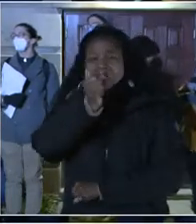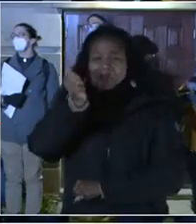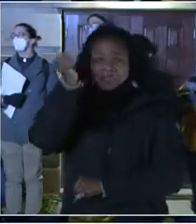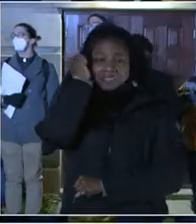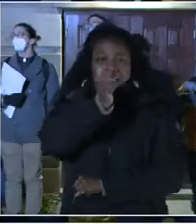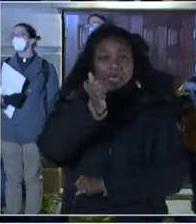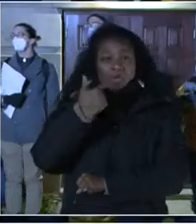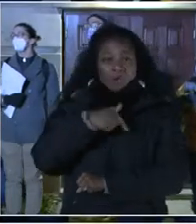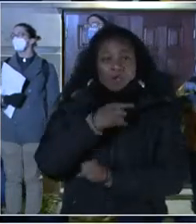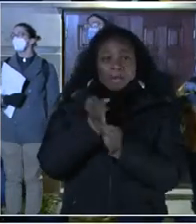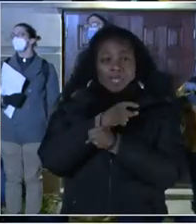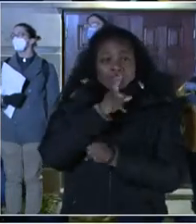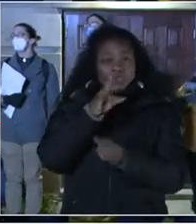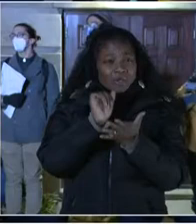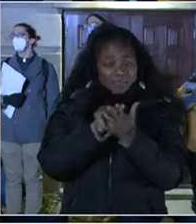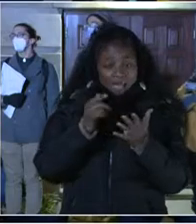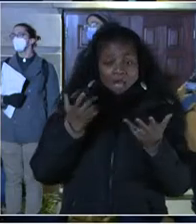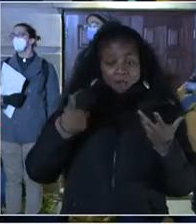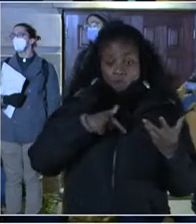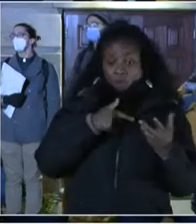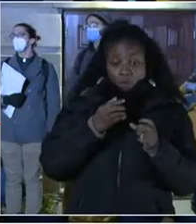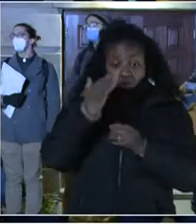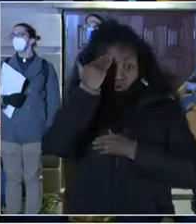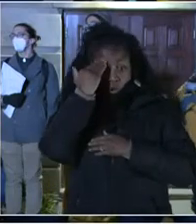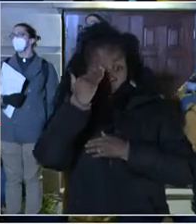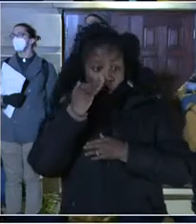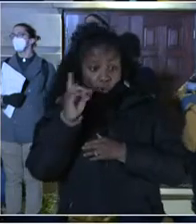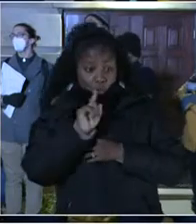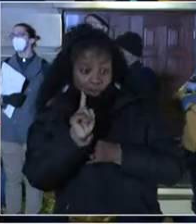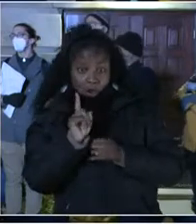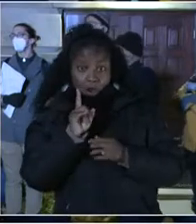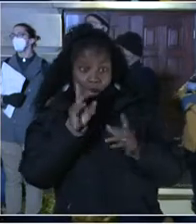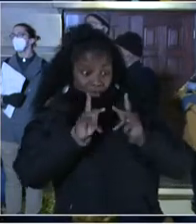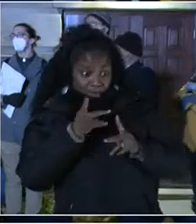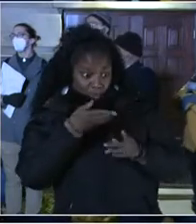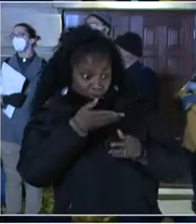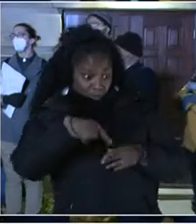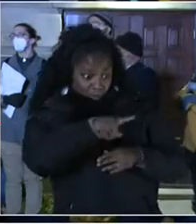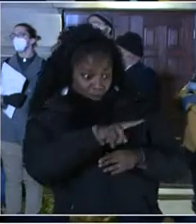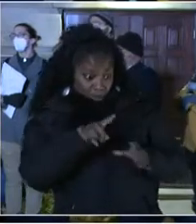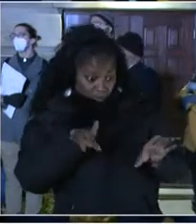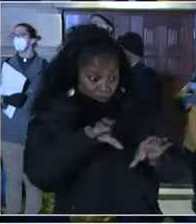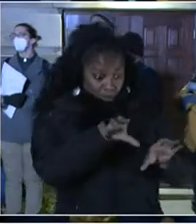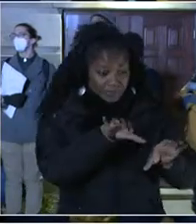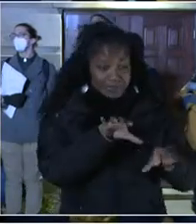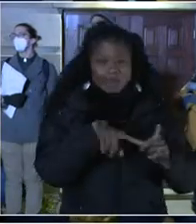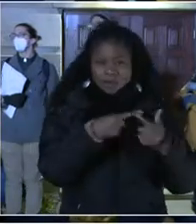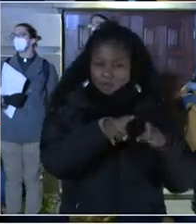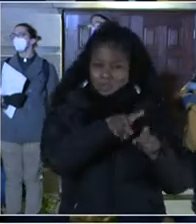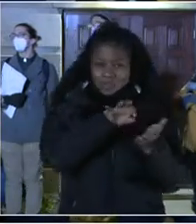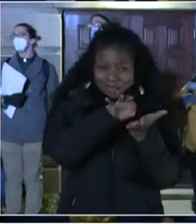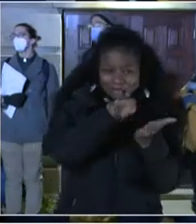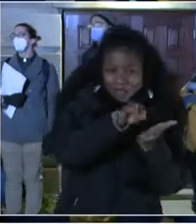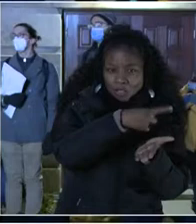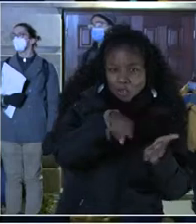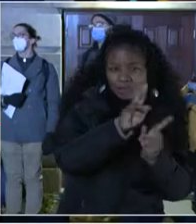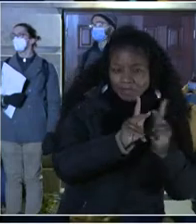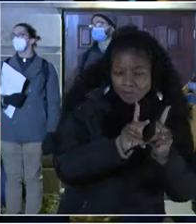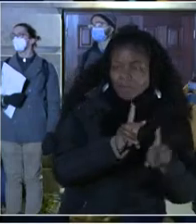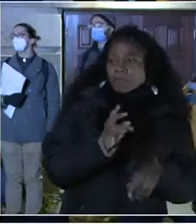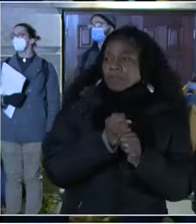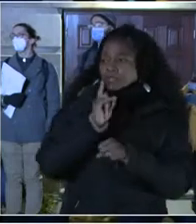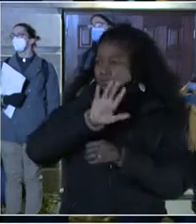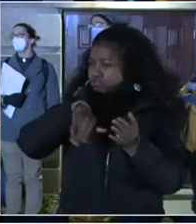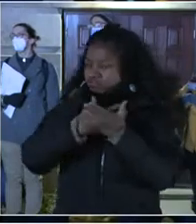sure that we know where people are for sure and that we're counting them, but more than that, making sure that all